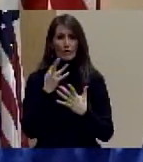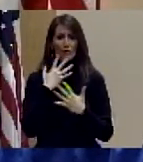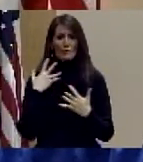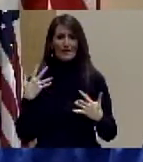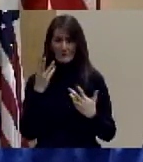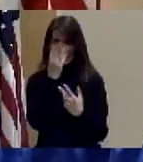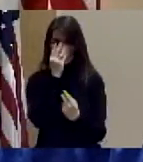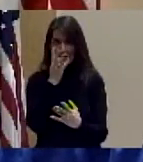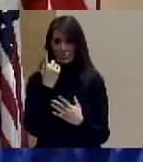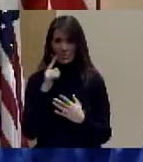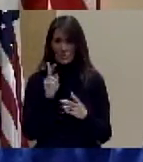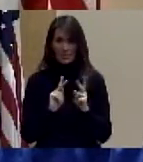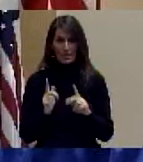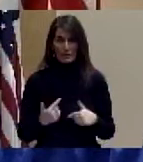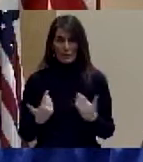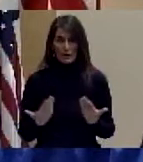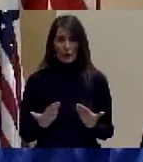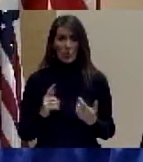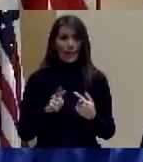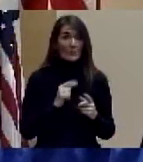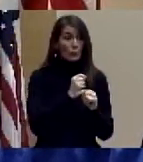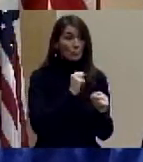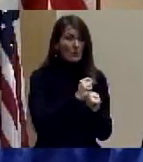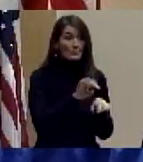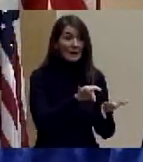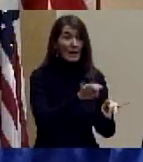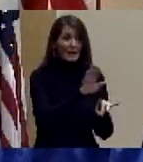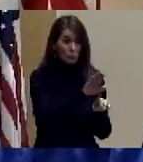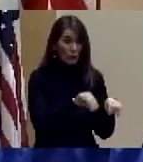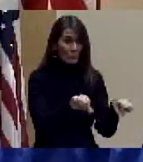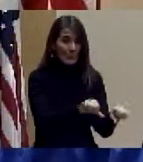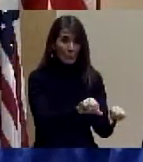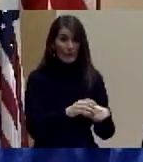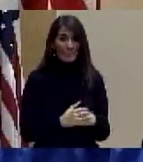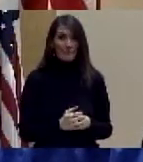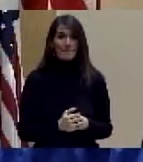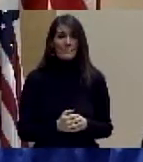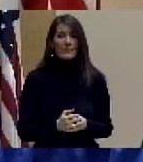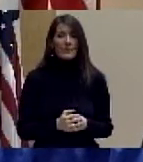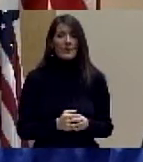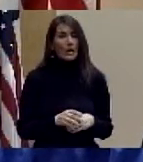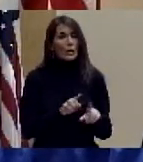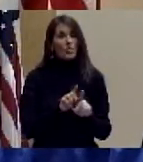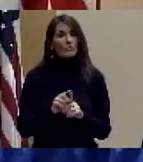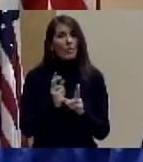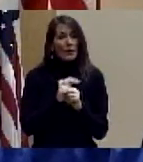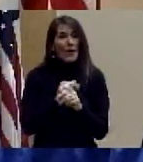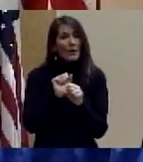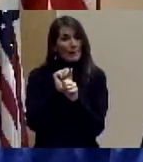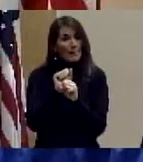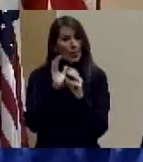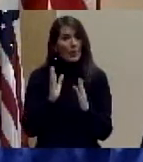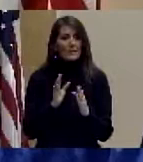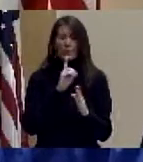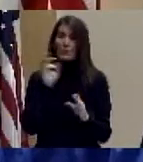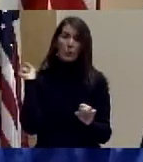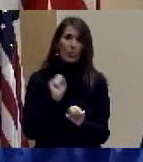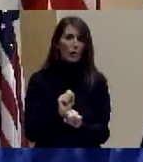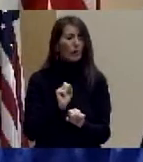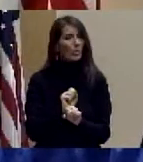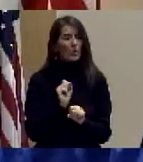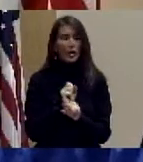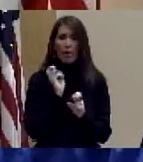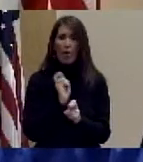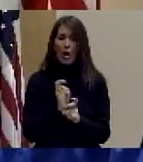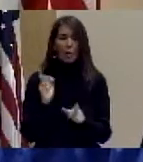information to residents as to when our trucks will be picking up leaves in our neighborhoods, and although our highway employees worked as hard as they ever